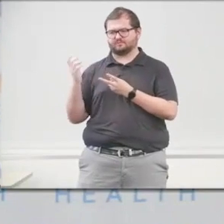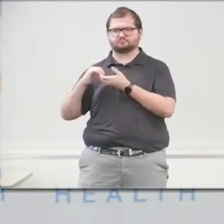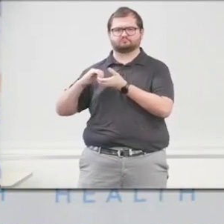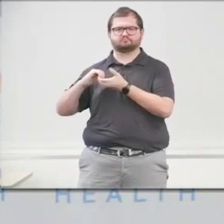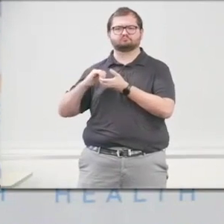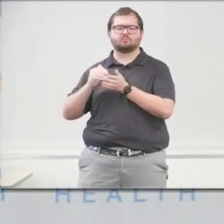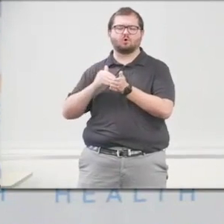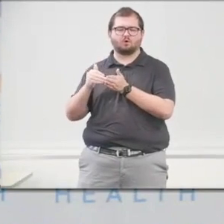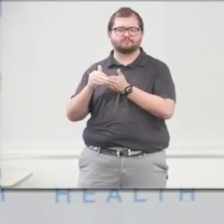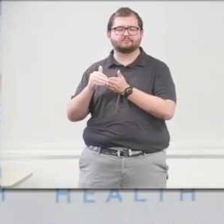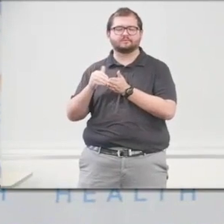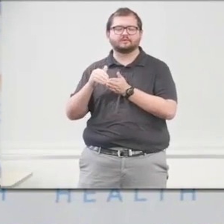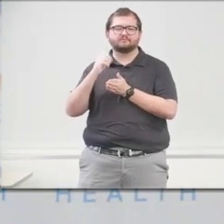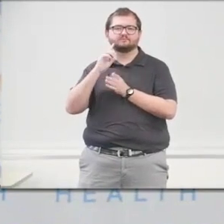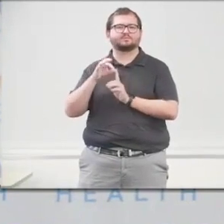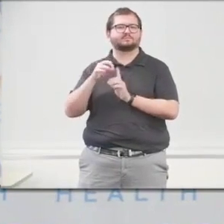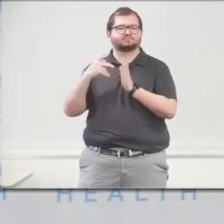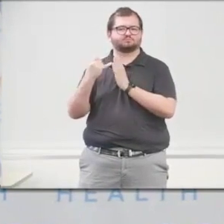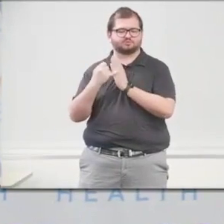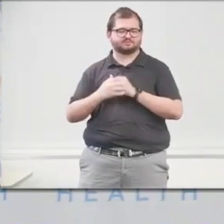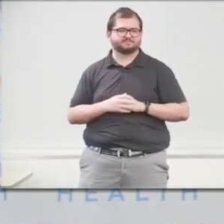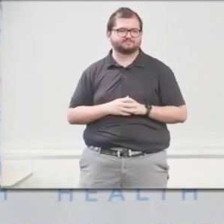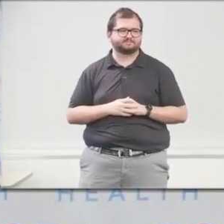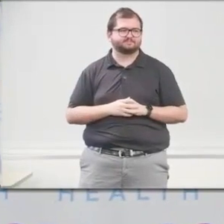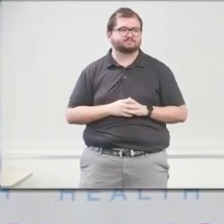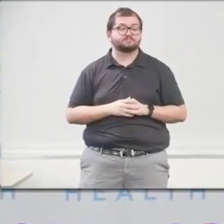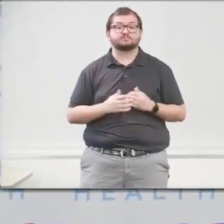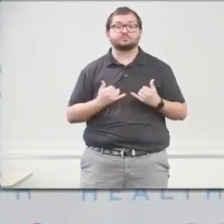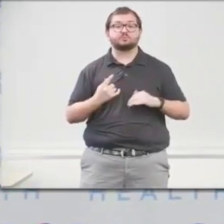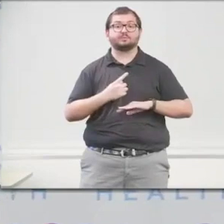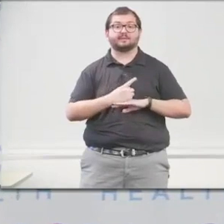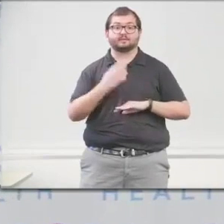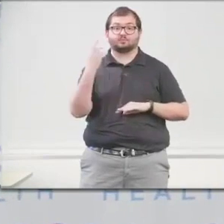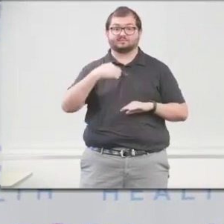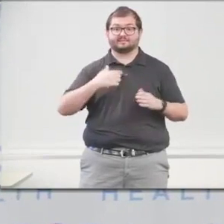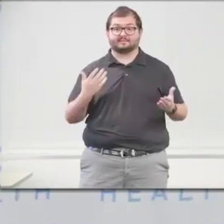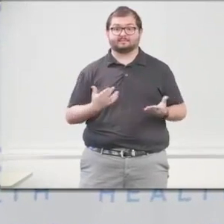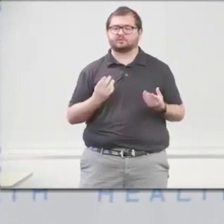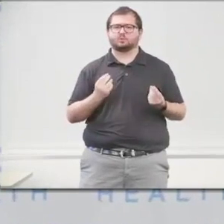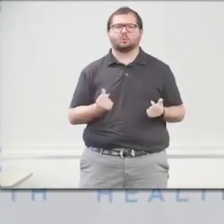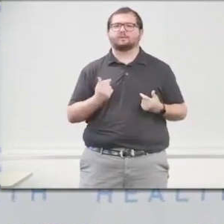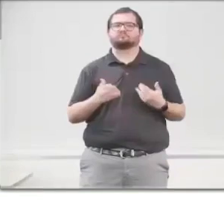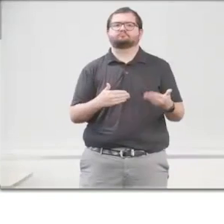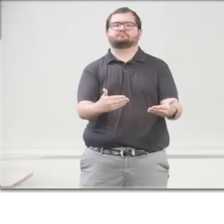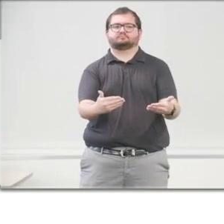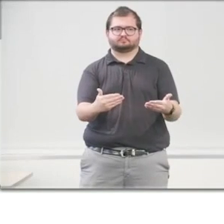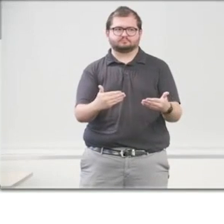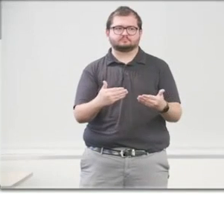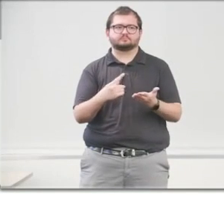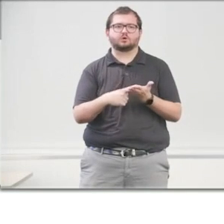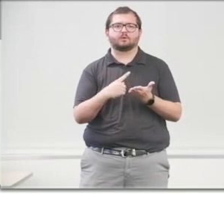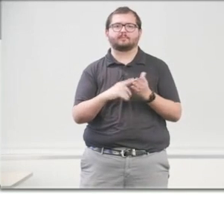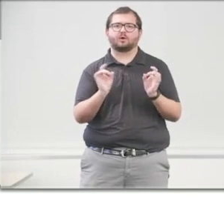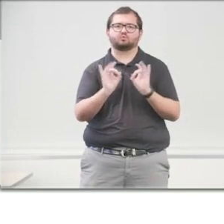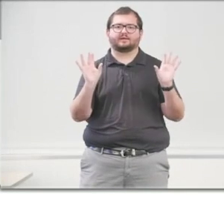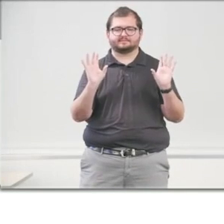for some special projects. But what I'm here today is just kind of do a quick breeze through of crisis